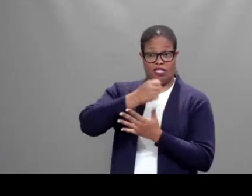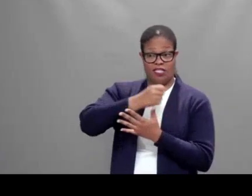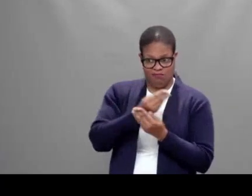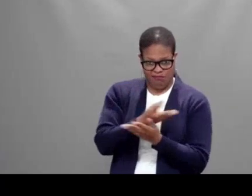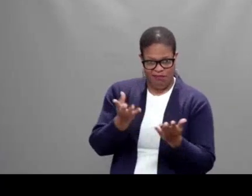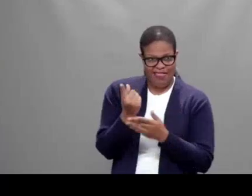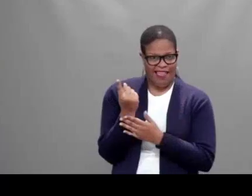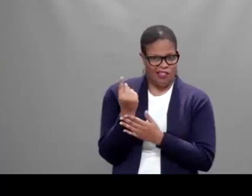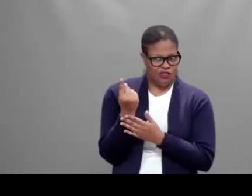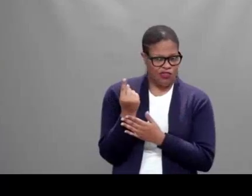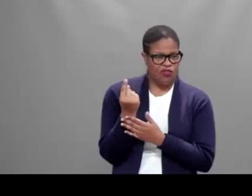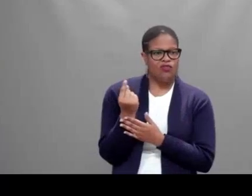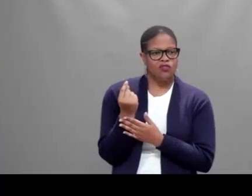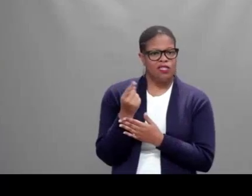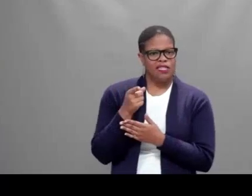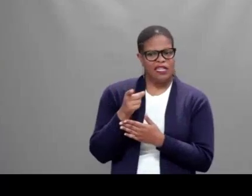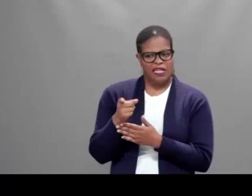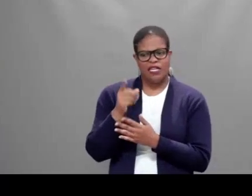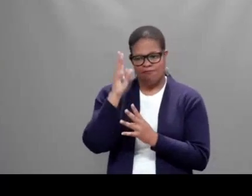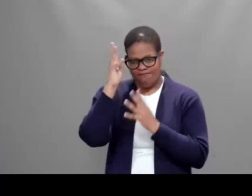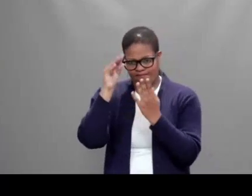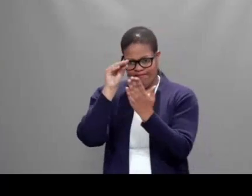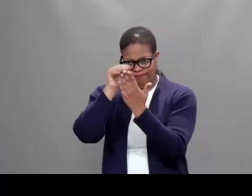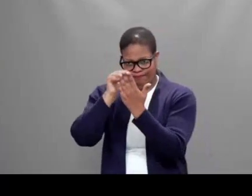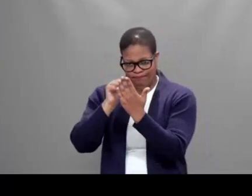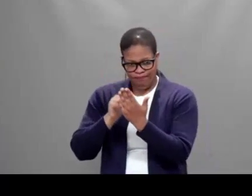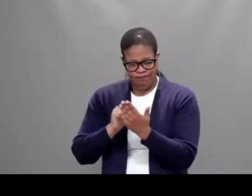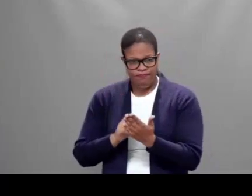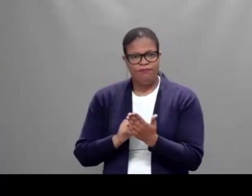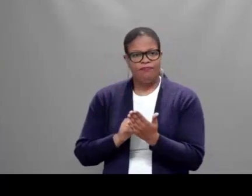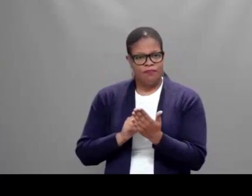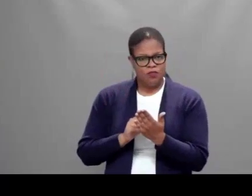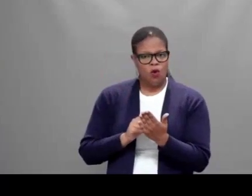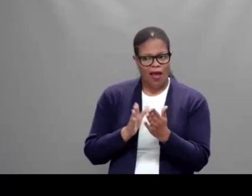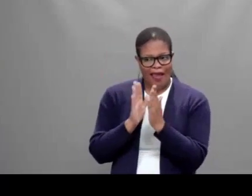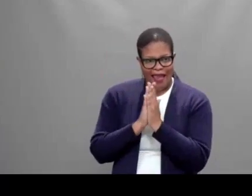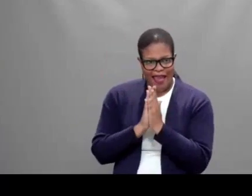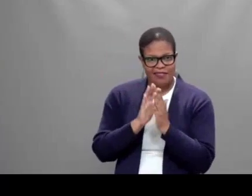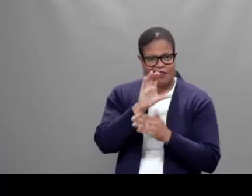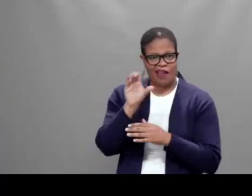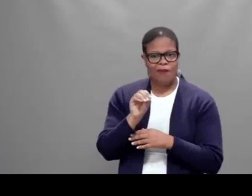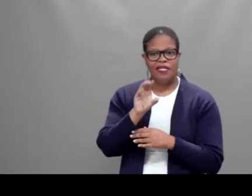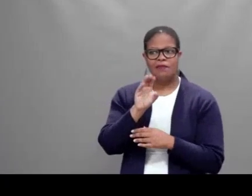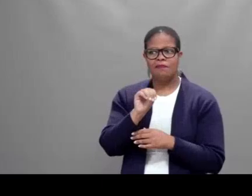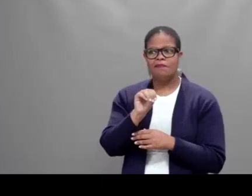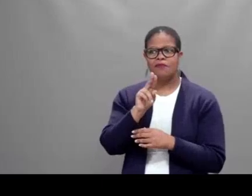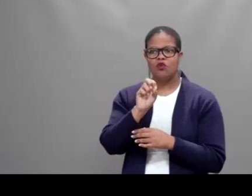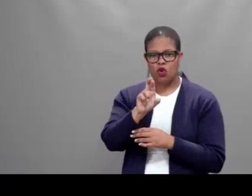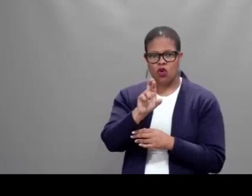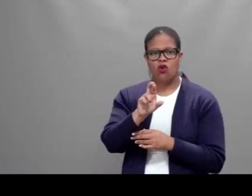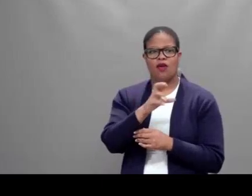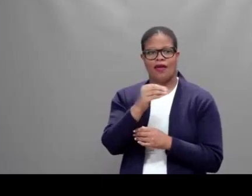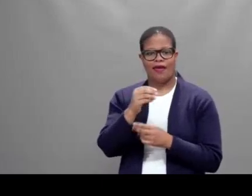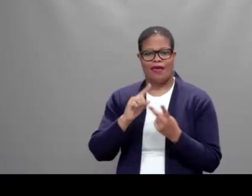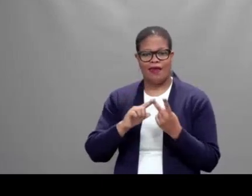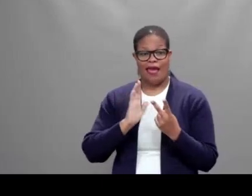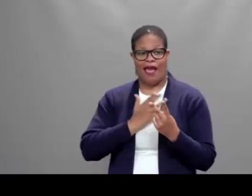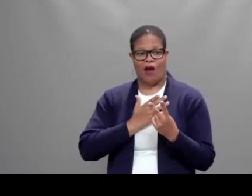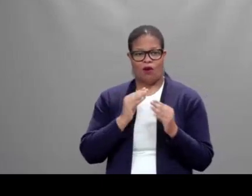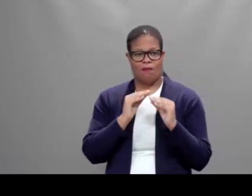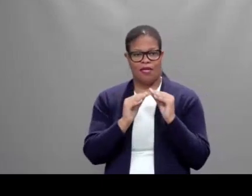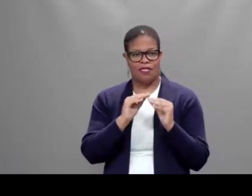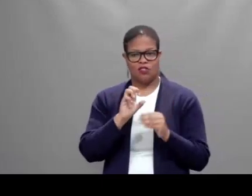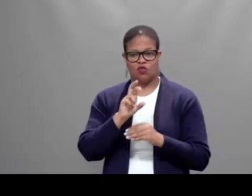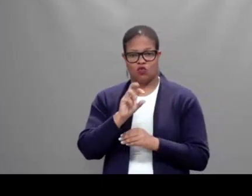that he had created. And so I had Uter, as well as our maintenance crew,